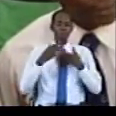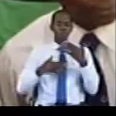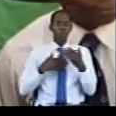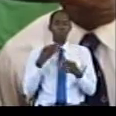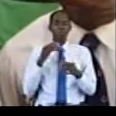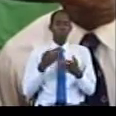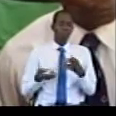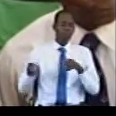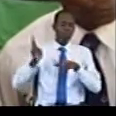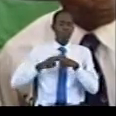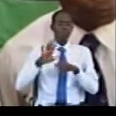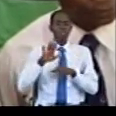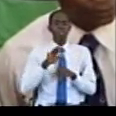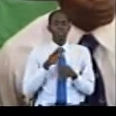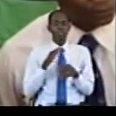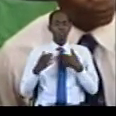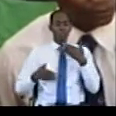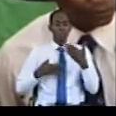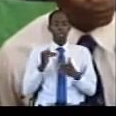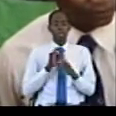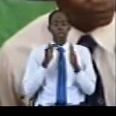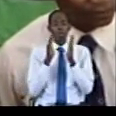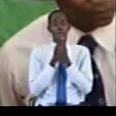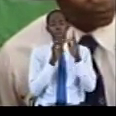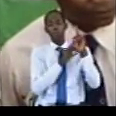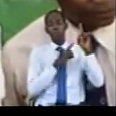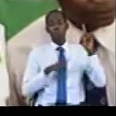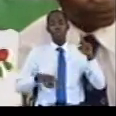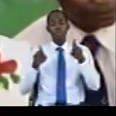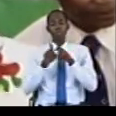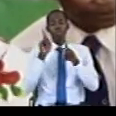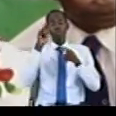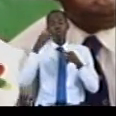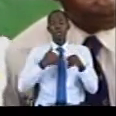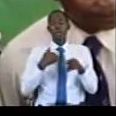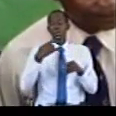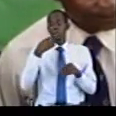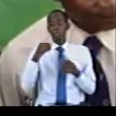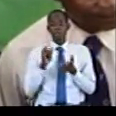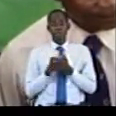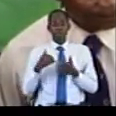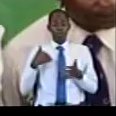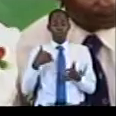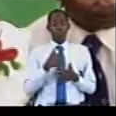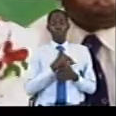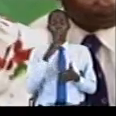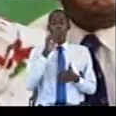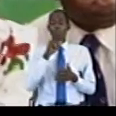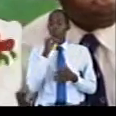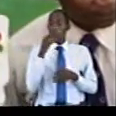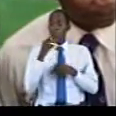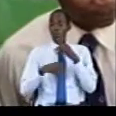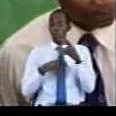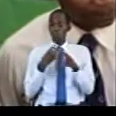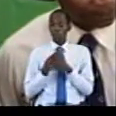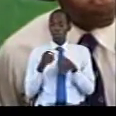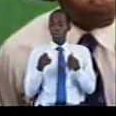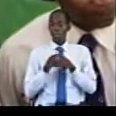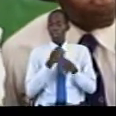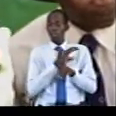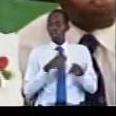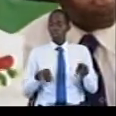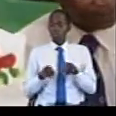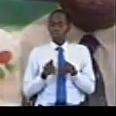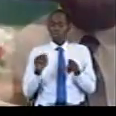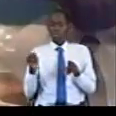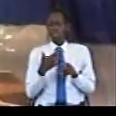joy. And I pray, Lord, that as you have said, we're not of the world, even as Christ is not of the world. Anything of the world that tries to